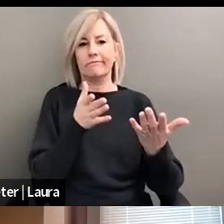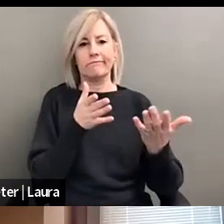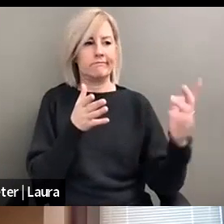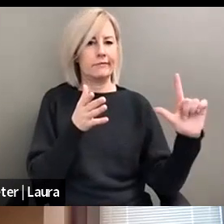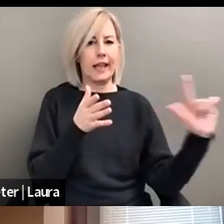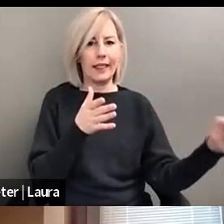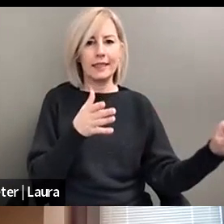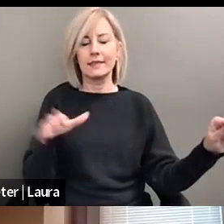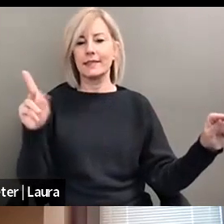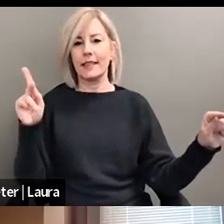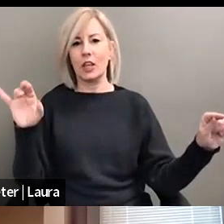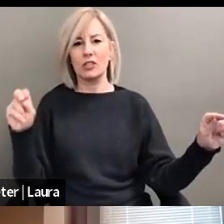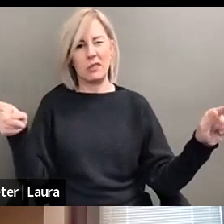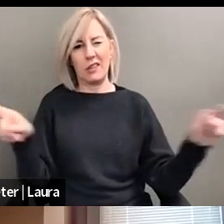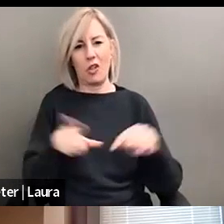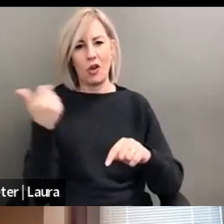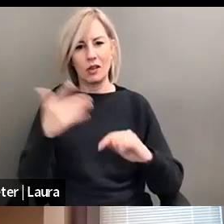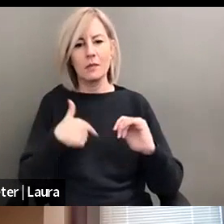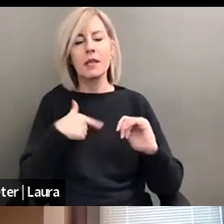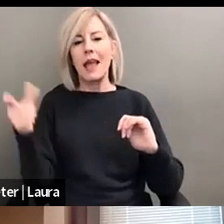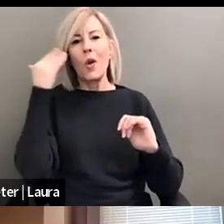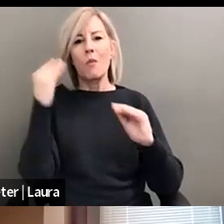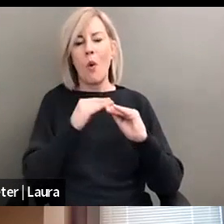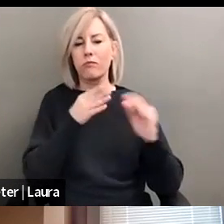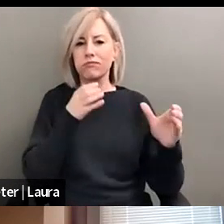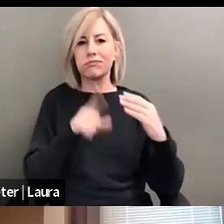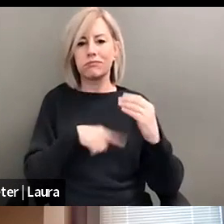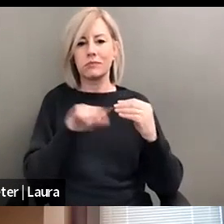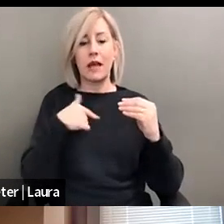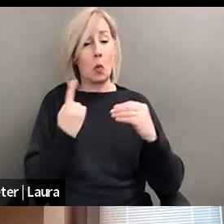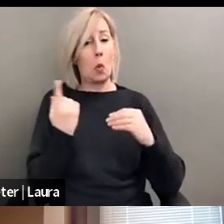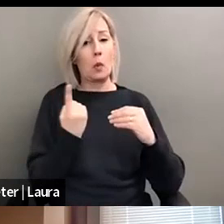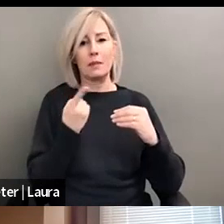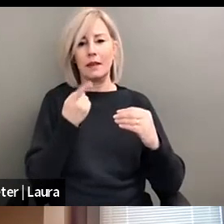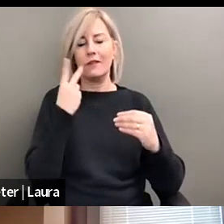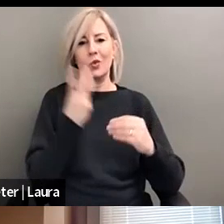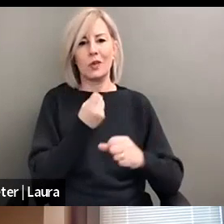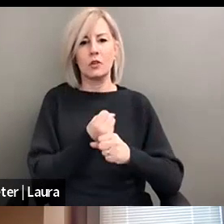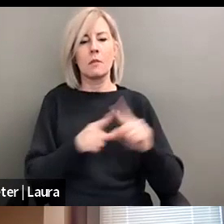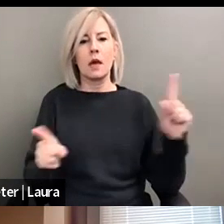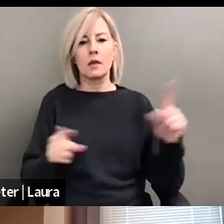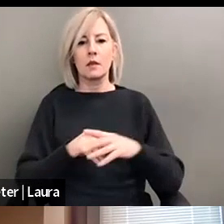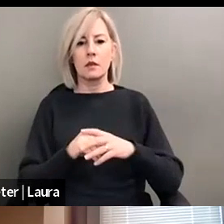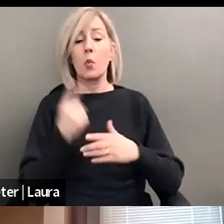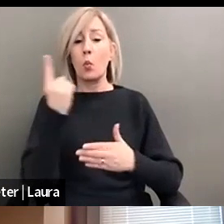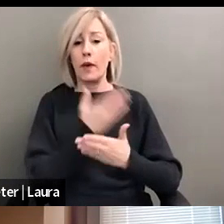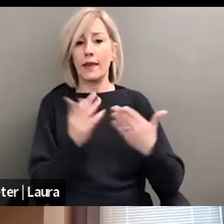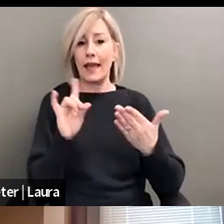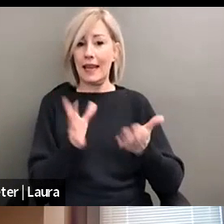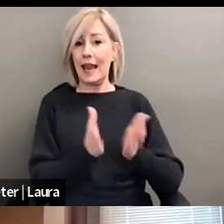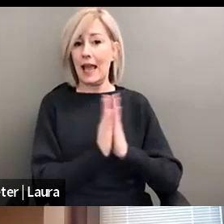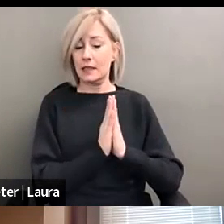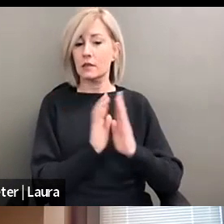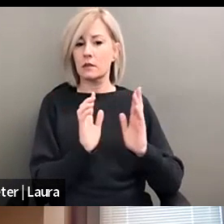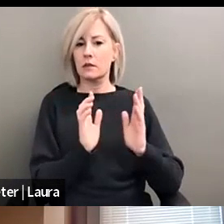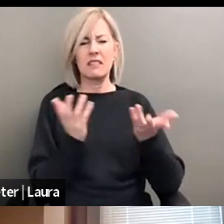they've been there so much longer and they know everything about all the stuff. I mean, I've only been there 2 years, but one thing that I did ask when I first got up there, I was